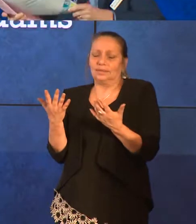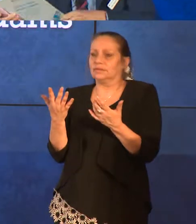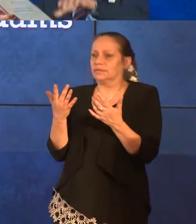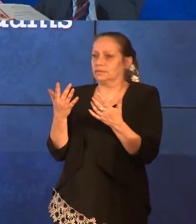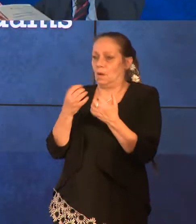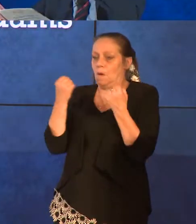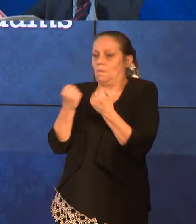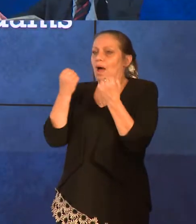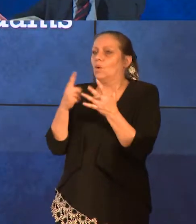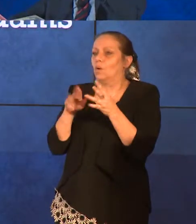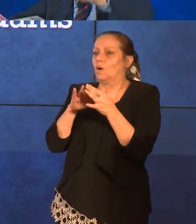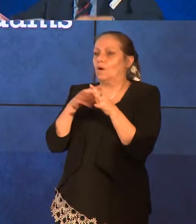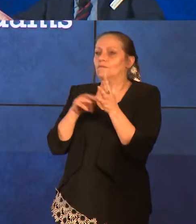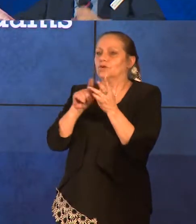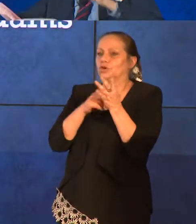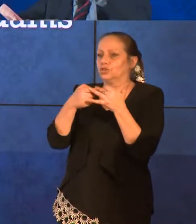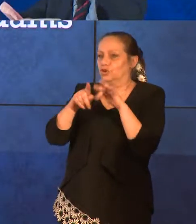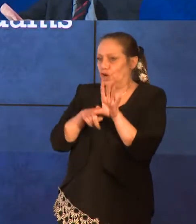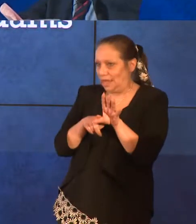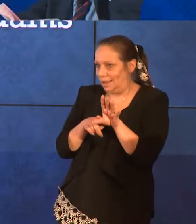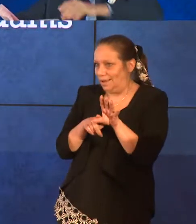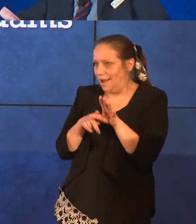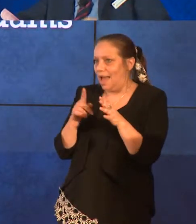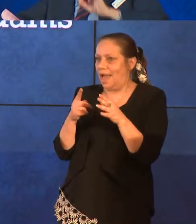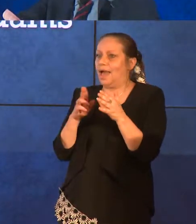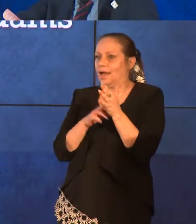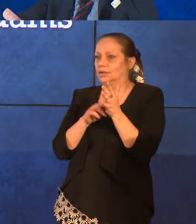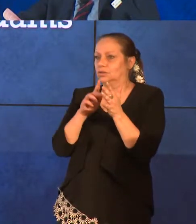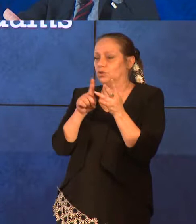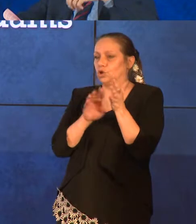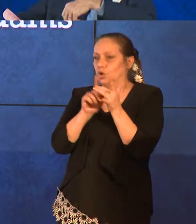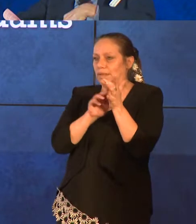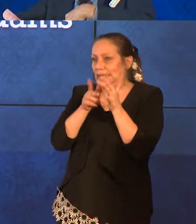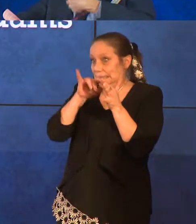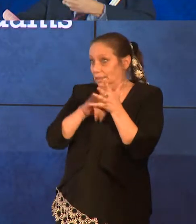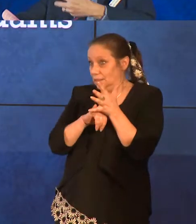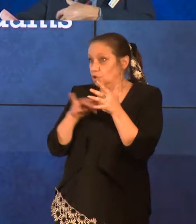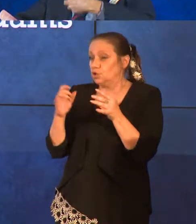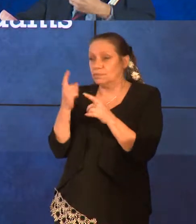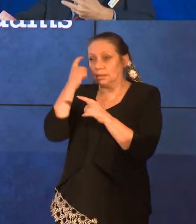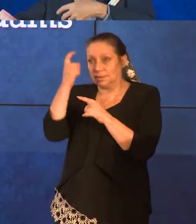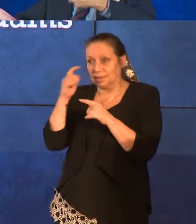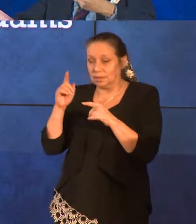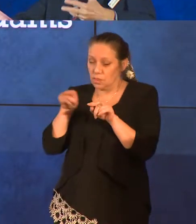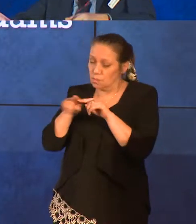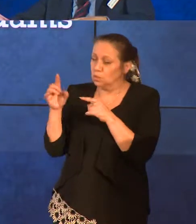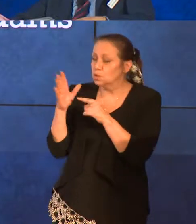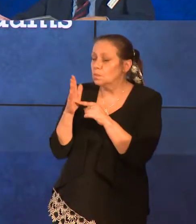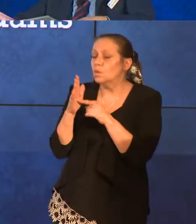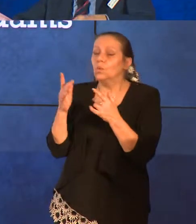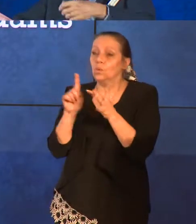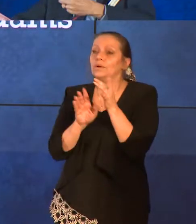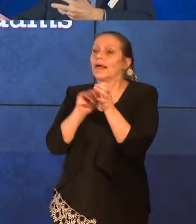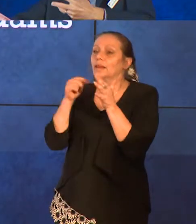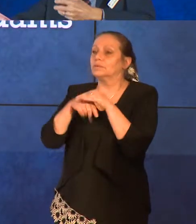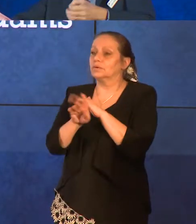treatment, and federally we've got plan nominees. How do you work your way through all that? Bearing in mind, of course, one of the key elements of the Convention on the Rights of